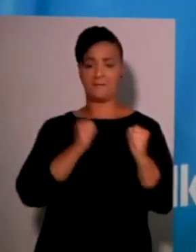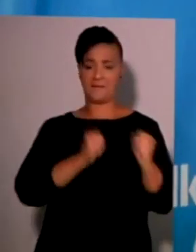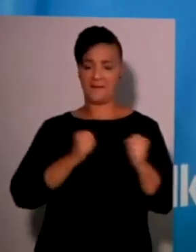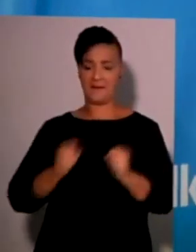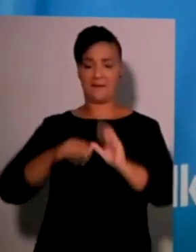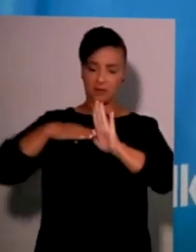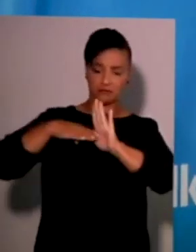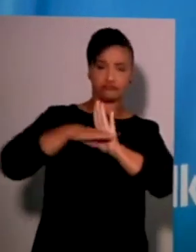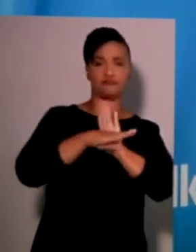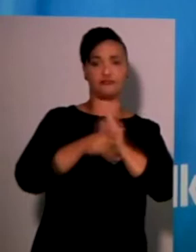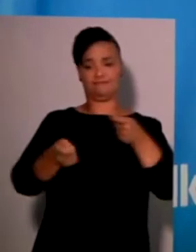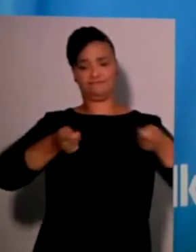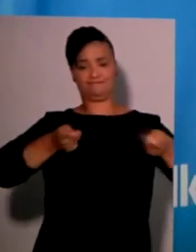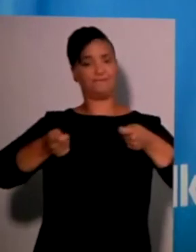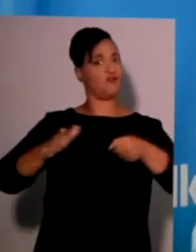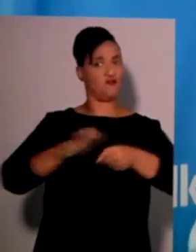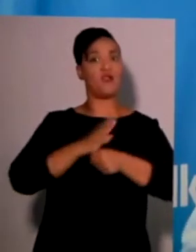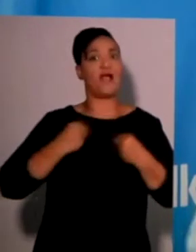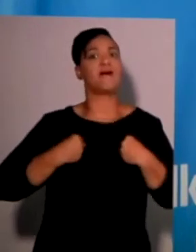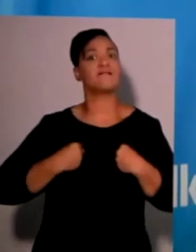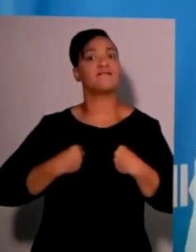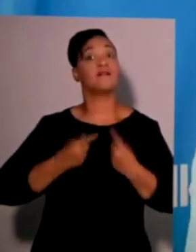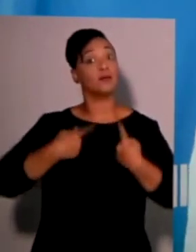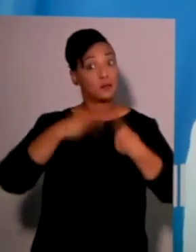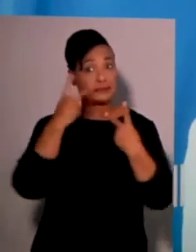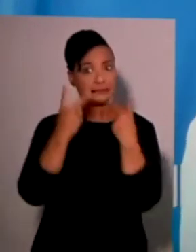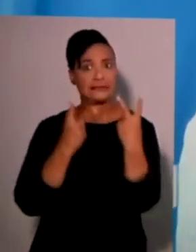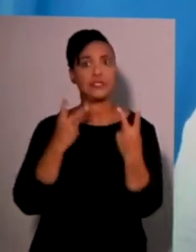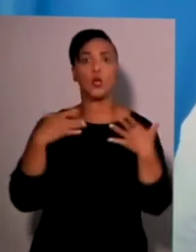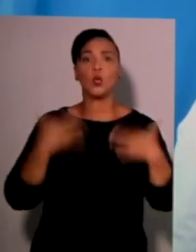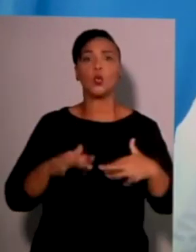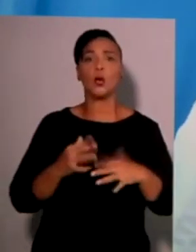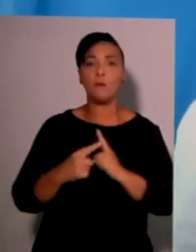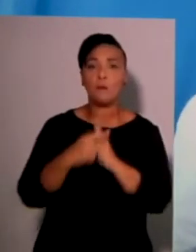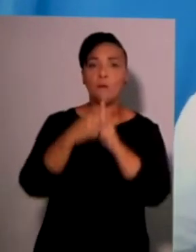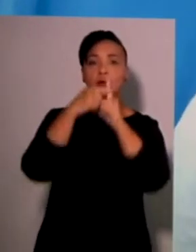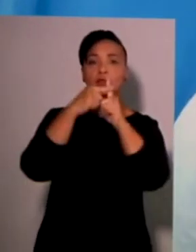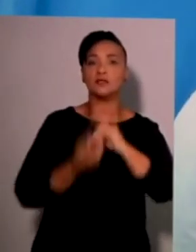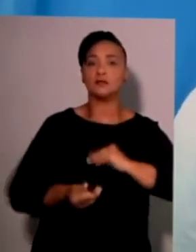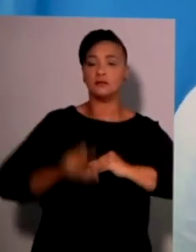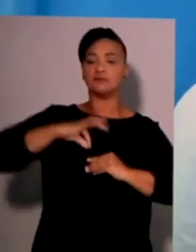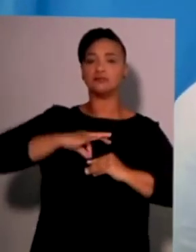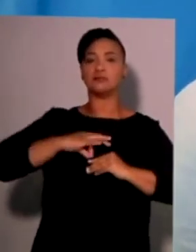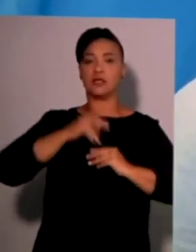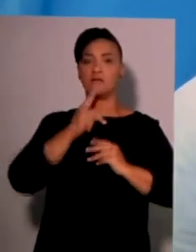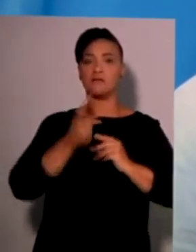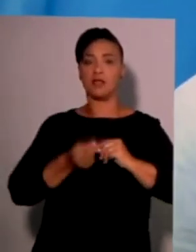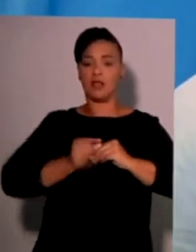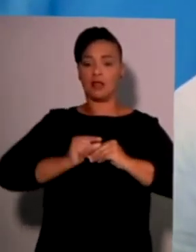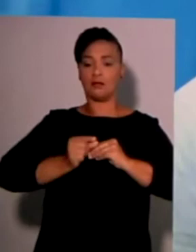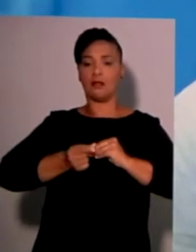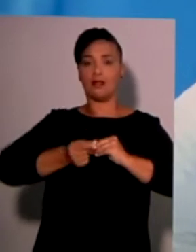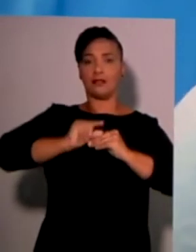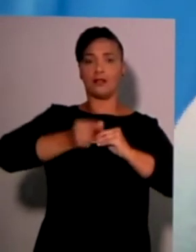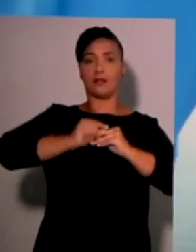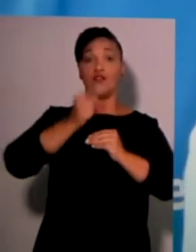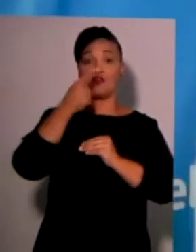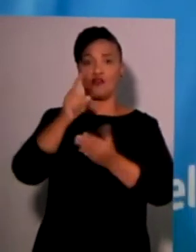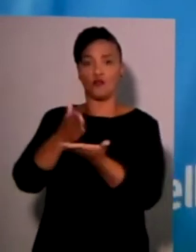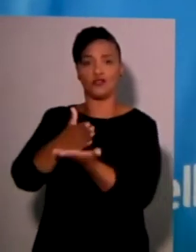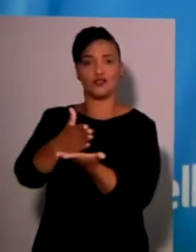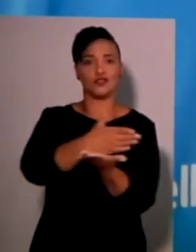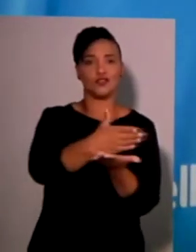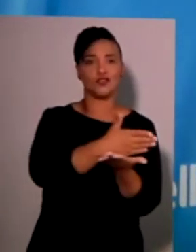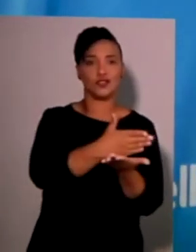under control. And also we saw very, very strong earnings growth, double-digit growth in both earnings per share